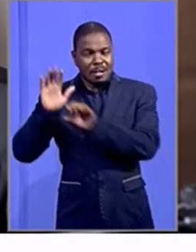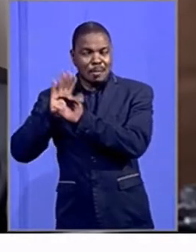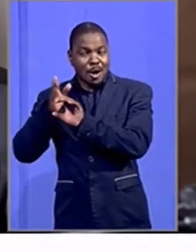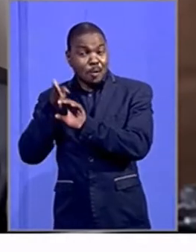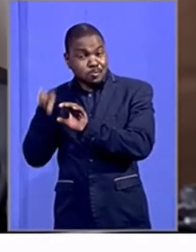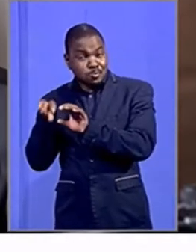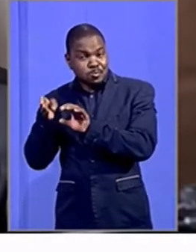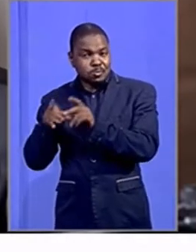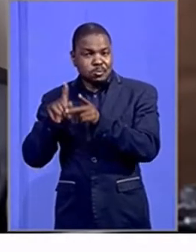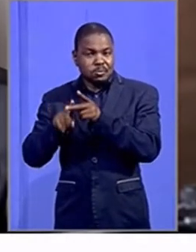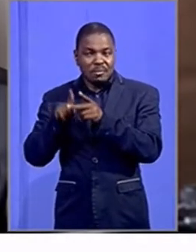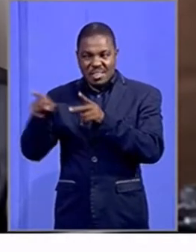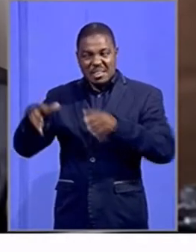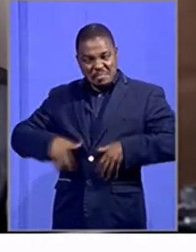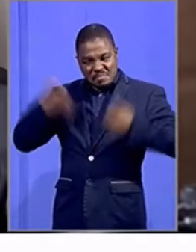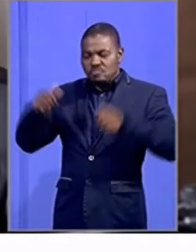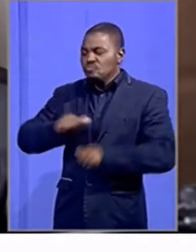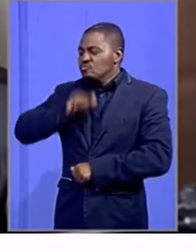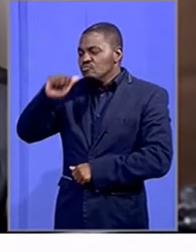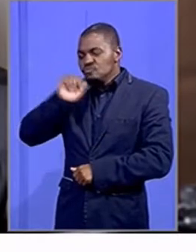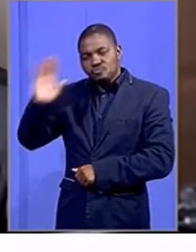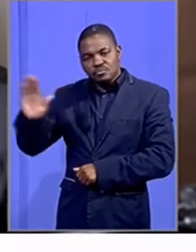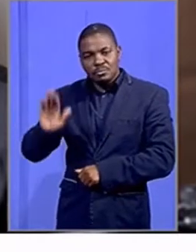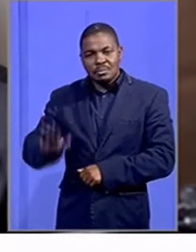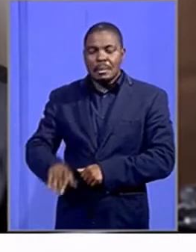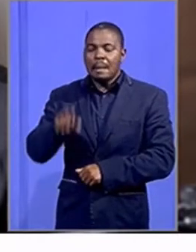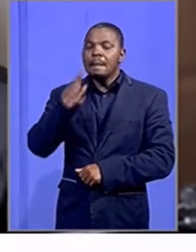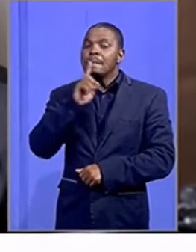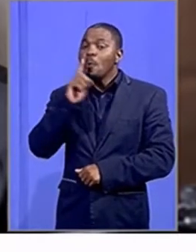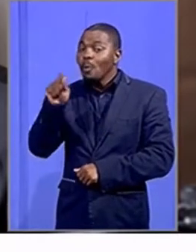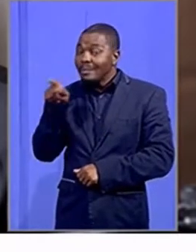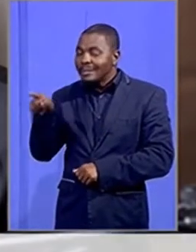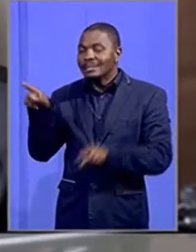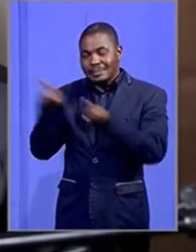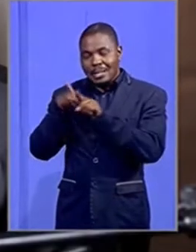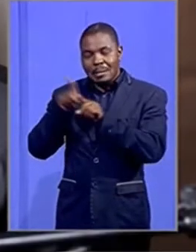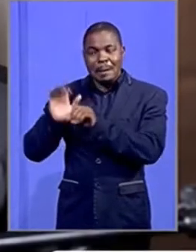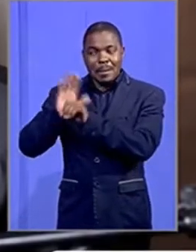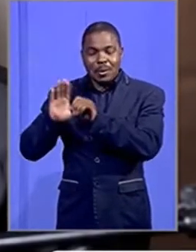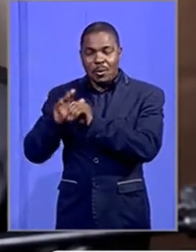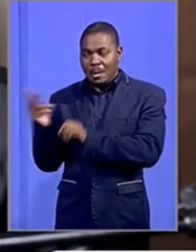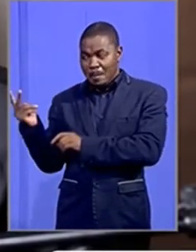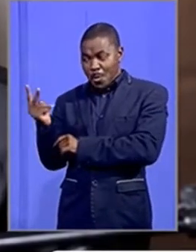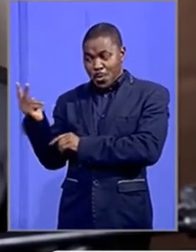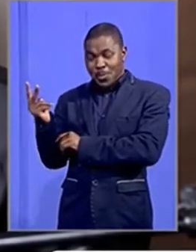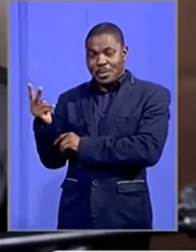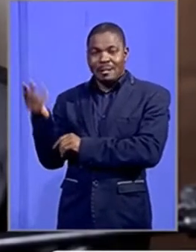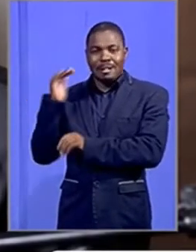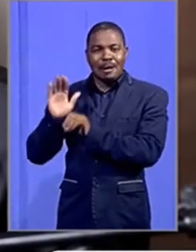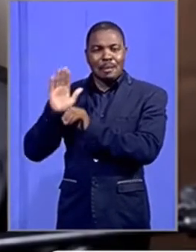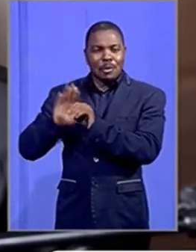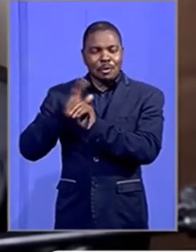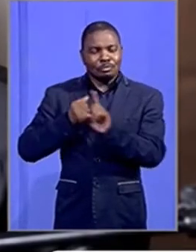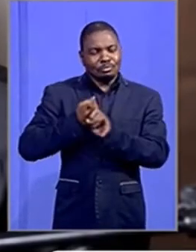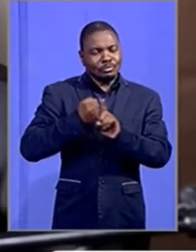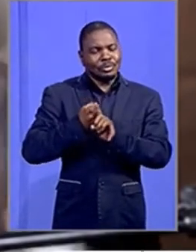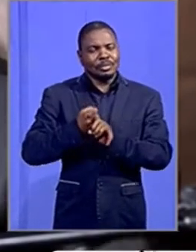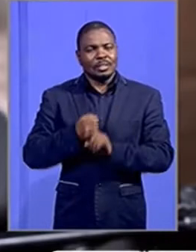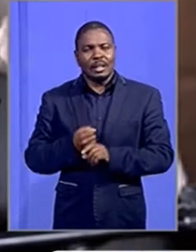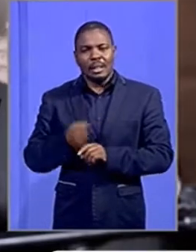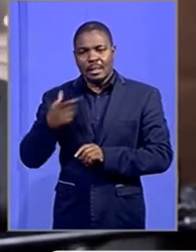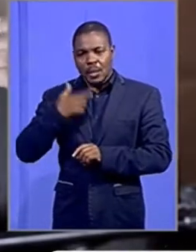he may be as angry as he likes, I don't care. Tito Mboweni in the background. In fact, Tito Mboweni and Trevor Manuel used to fight in